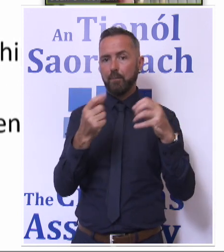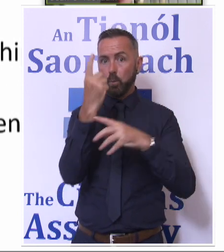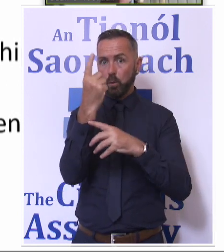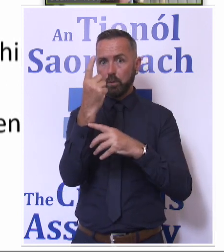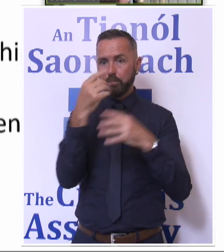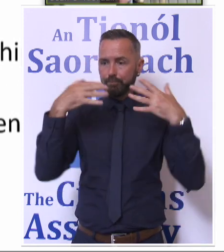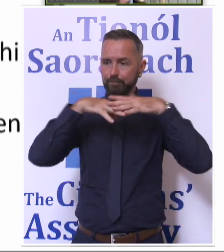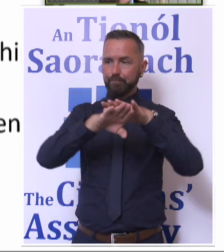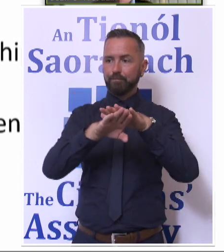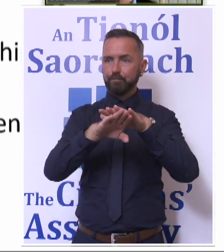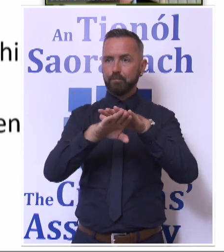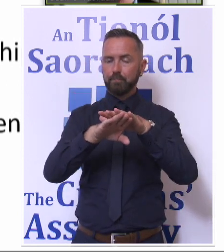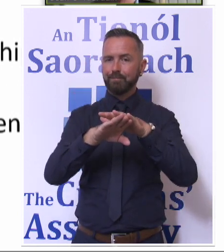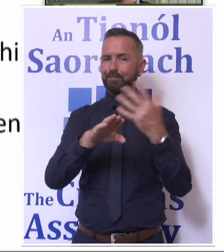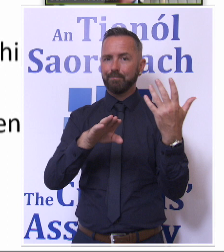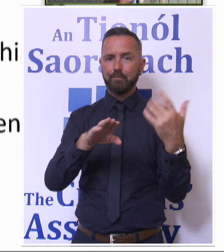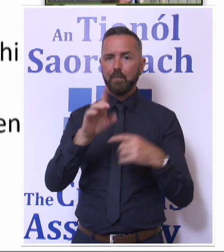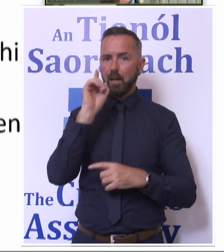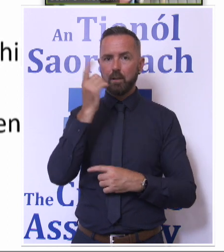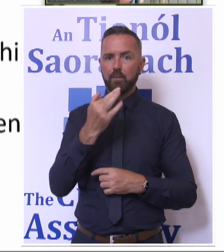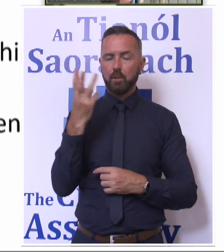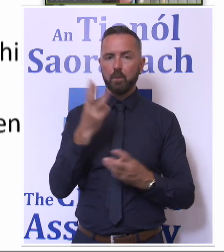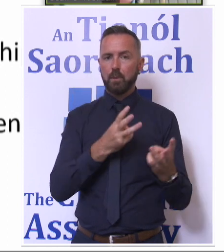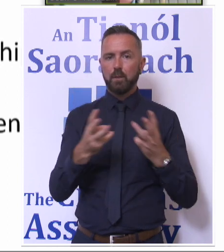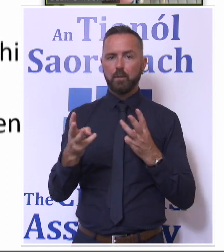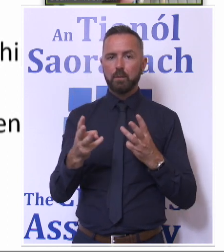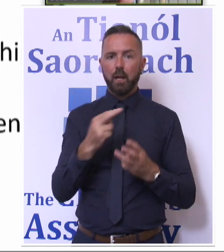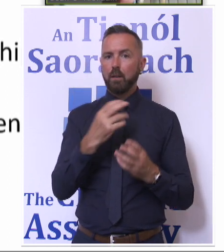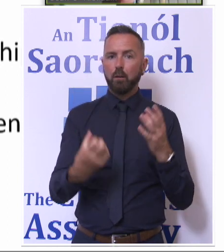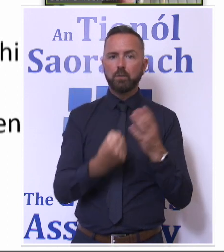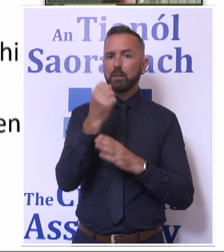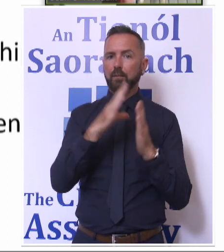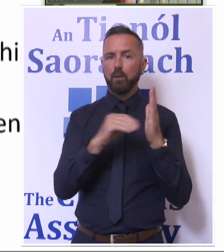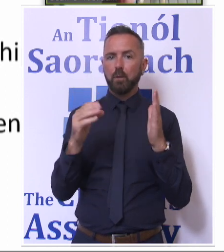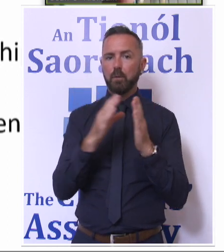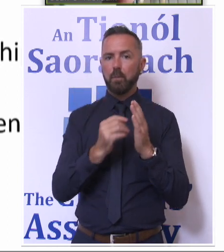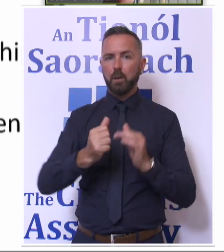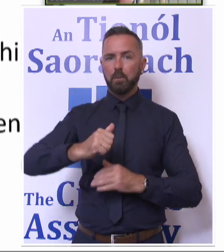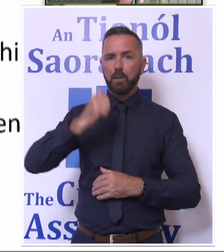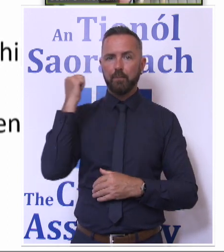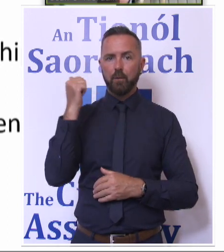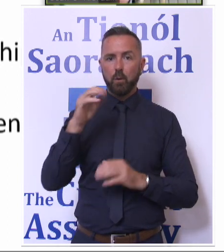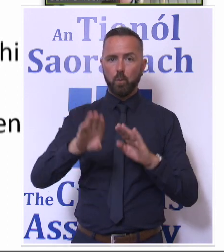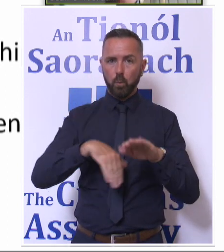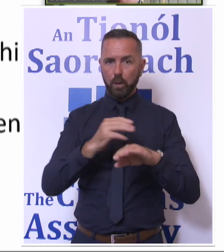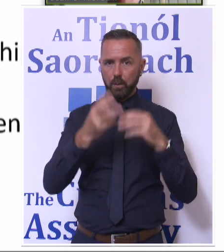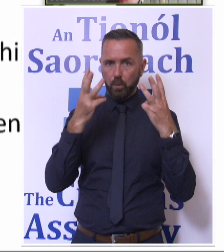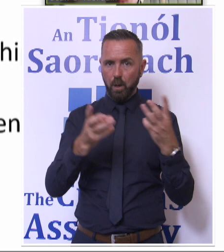authority, being frank with you, that has not been such a successful model where it has been attempted. And in